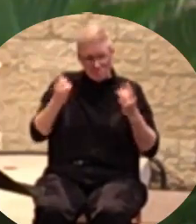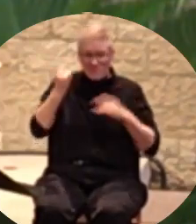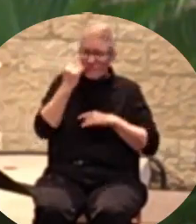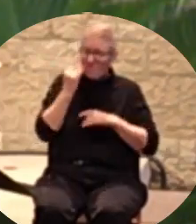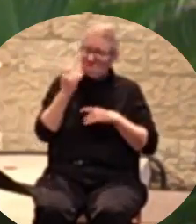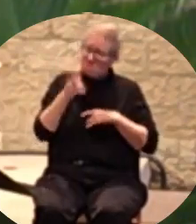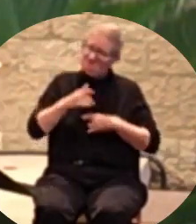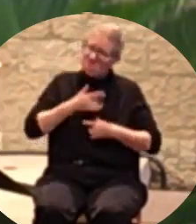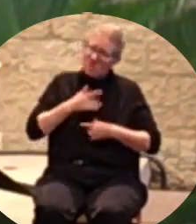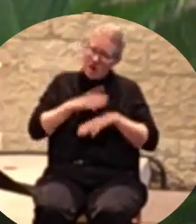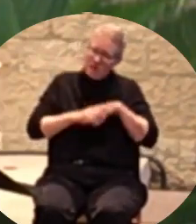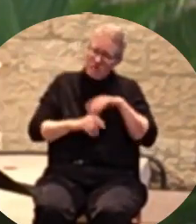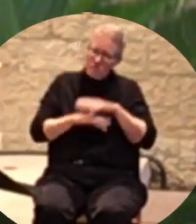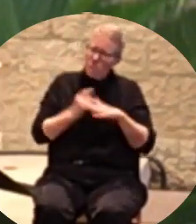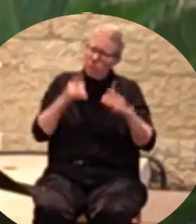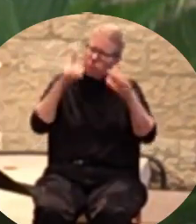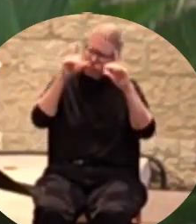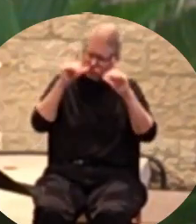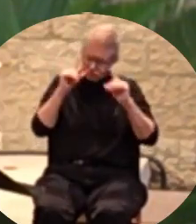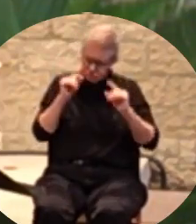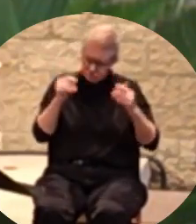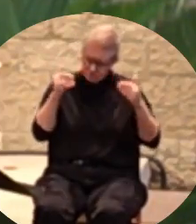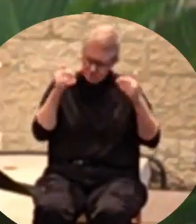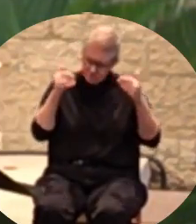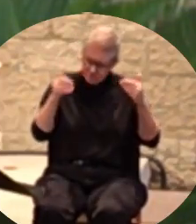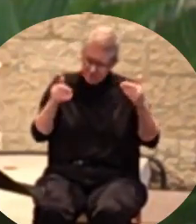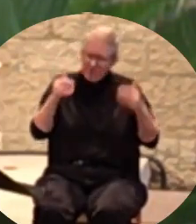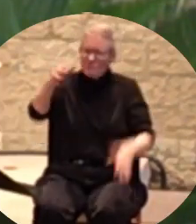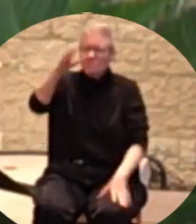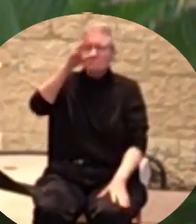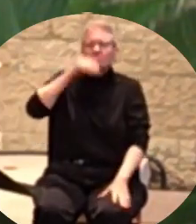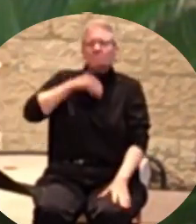eyes. Deep breathe.